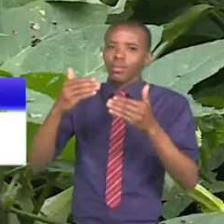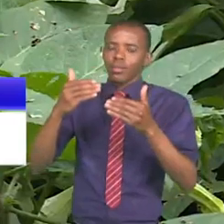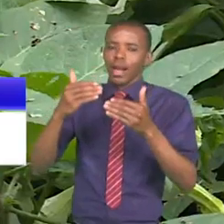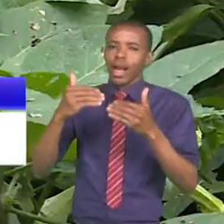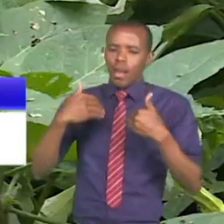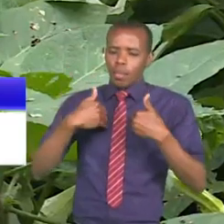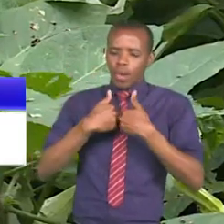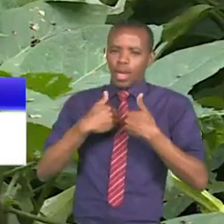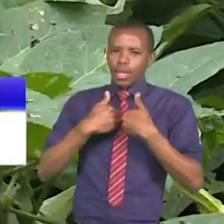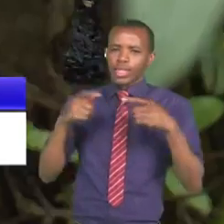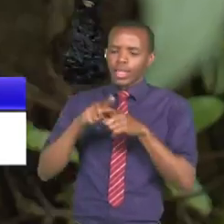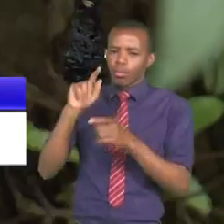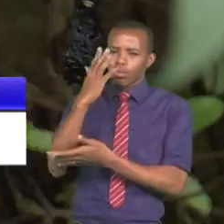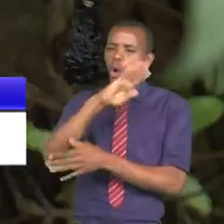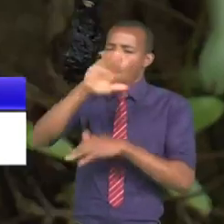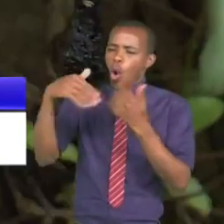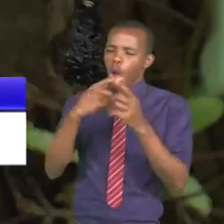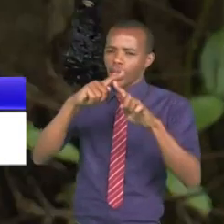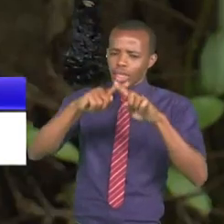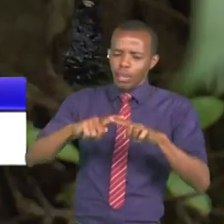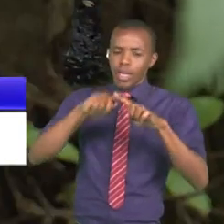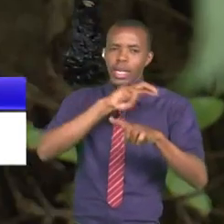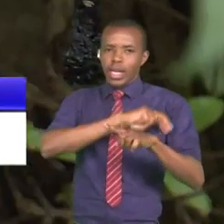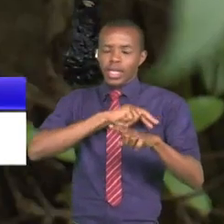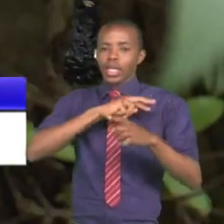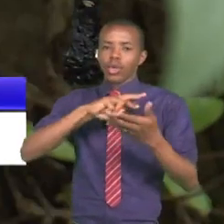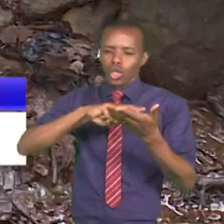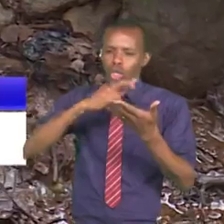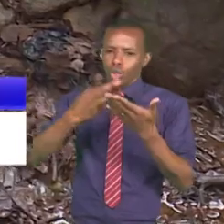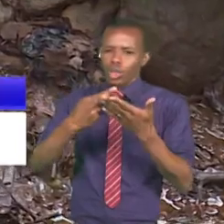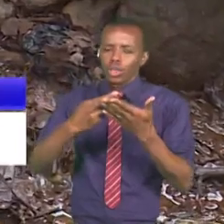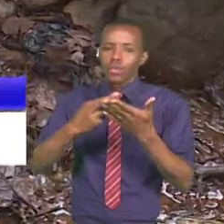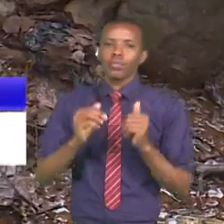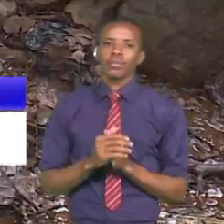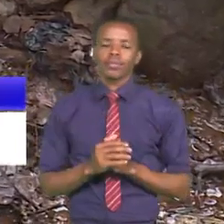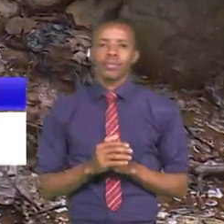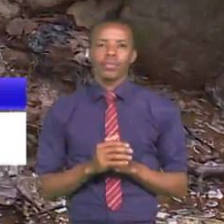fauna that entirely depend on natural resources to live.